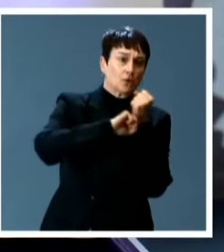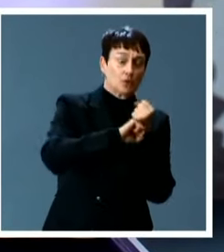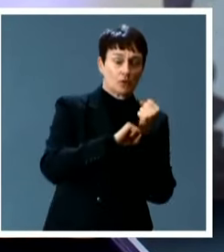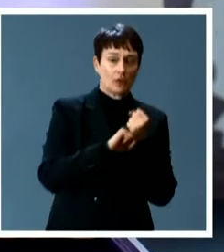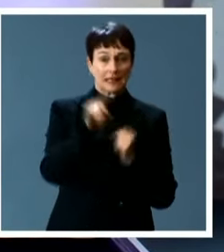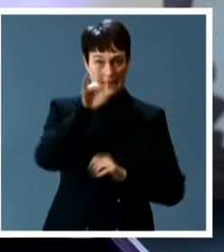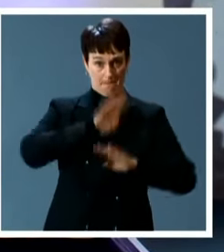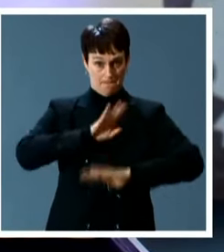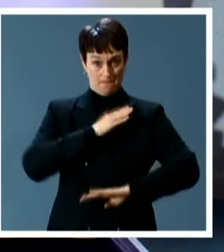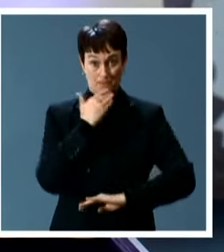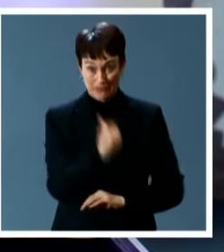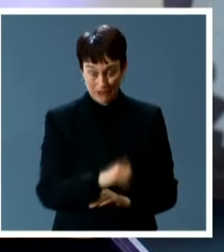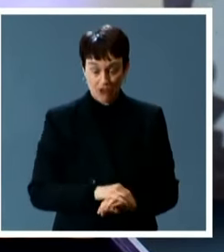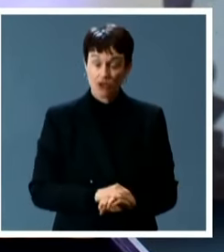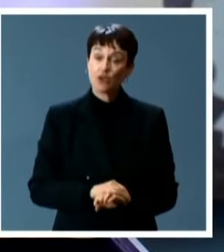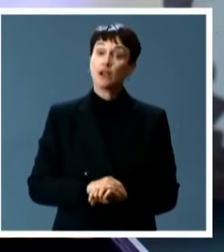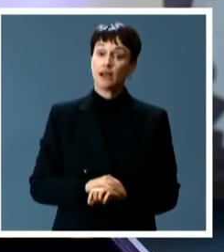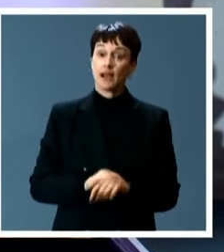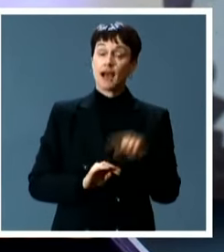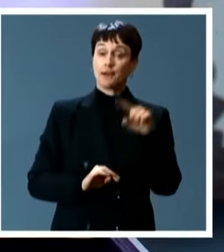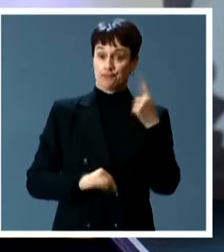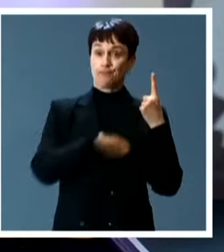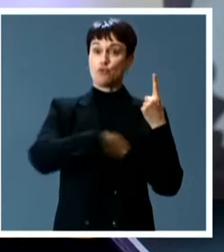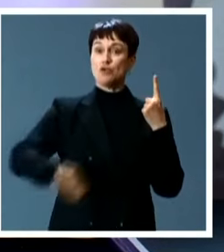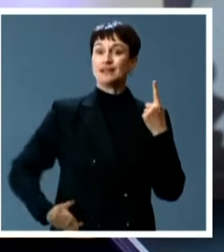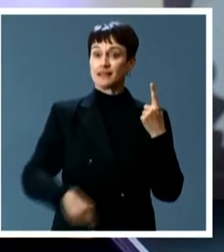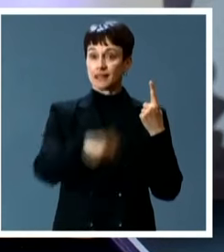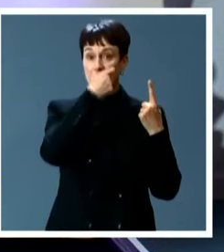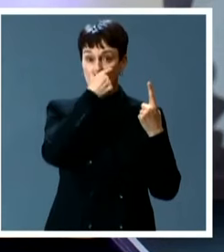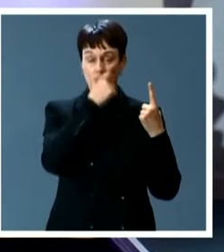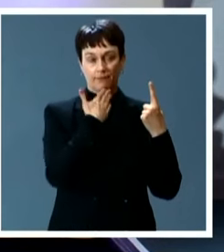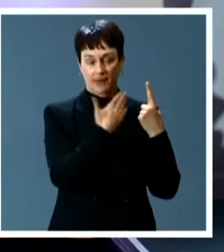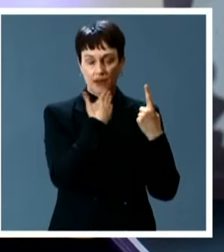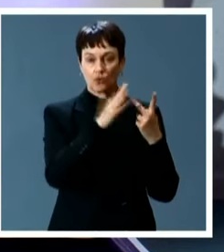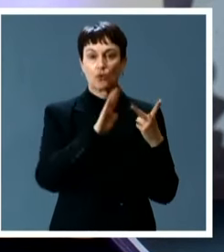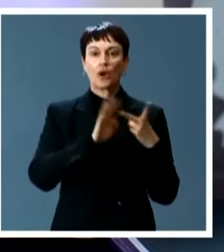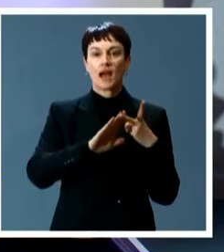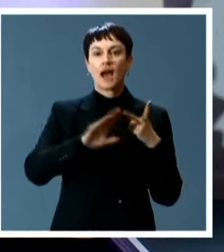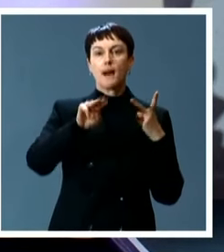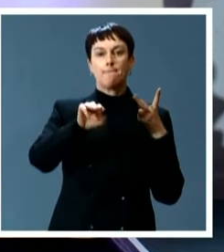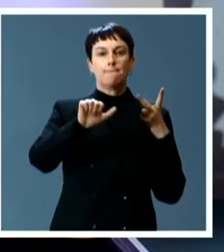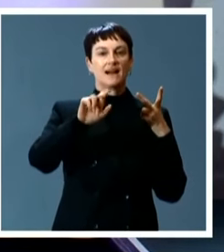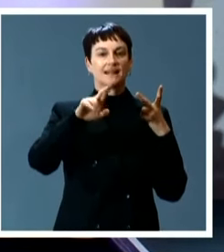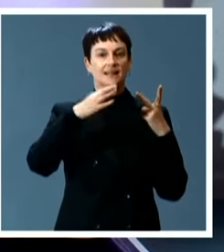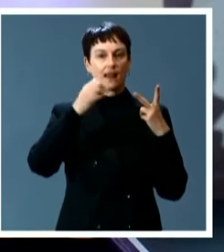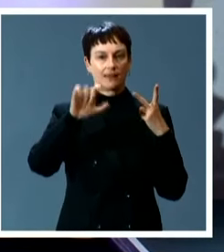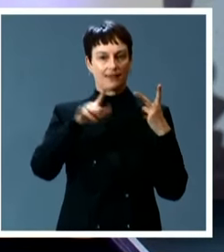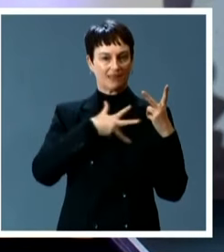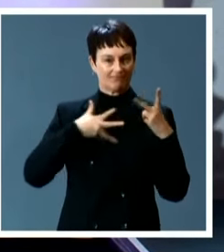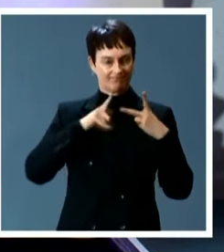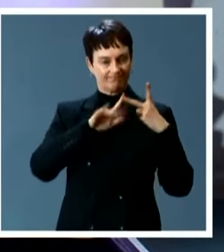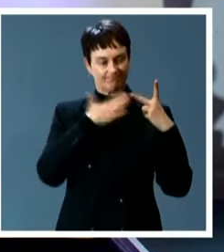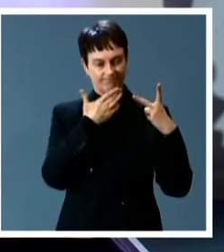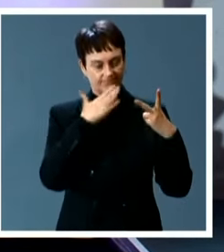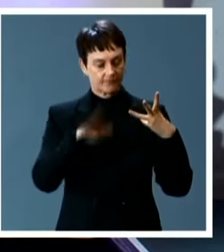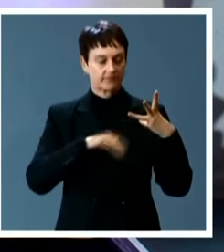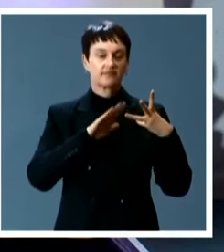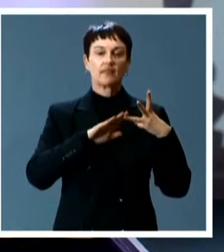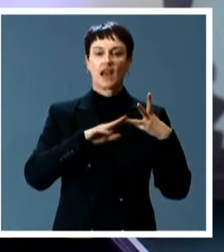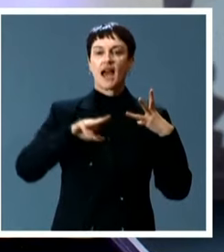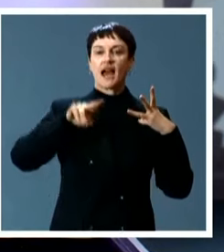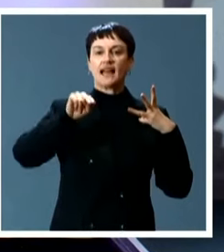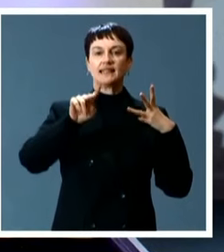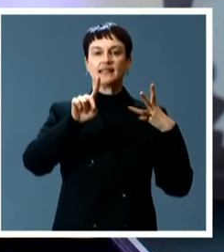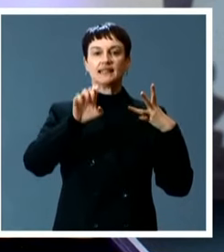one more time President Ramaphosa, Mrs. Graca Machel, Professor Njabulo Ndebele, our own, very